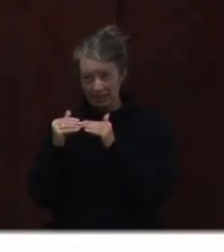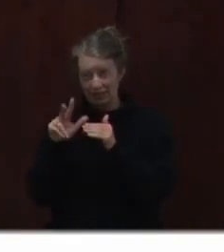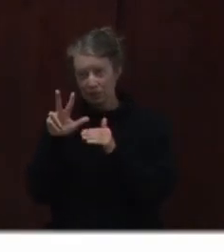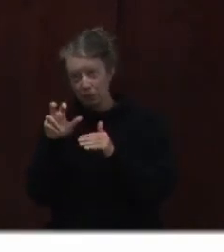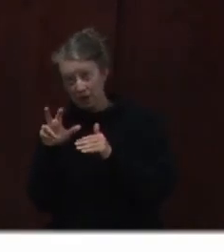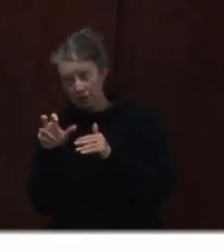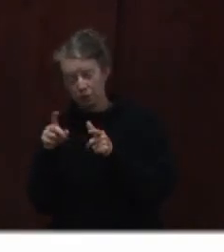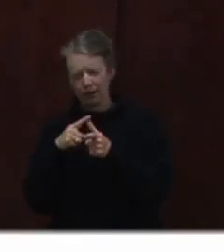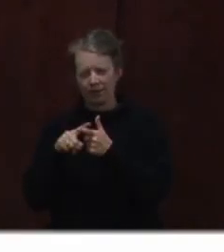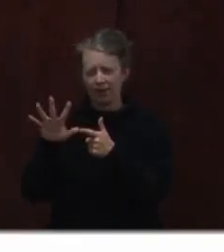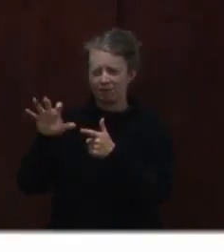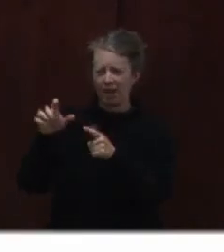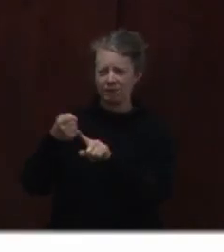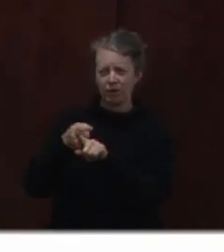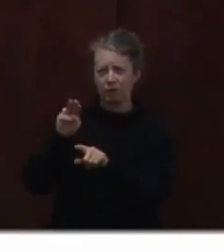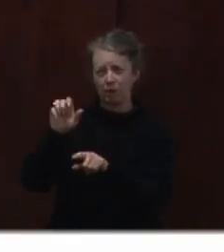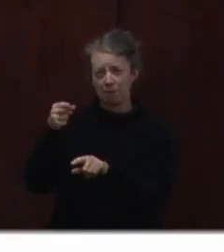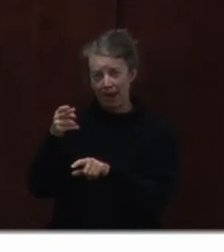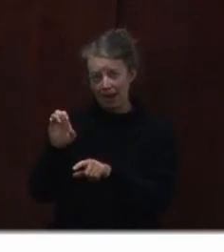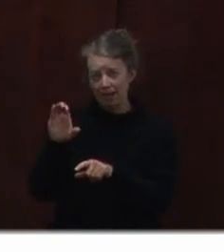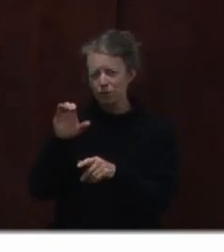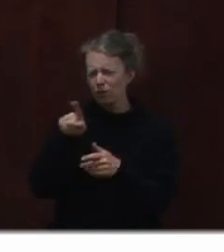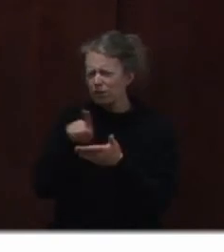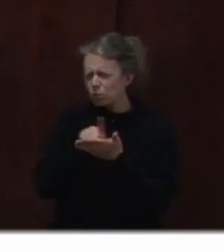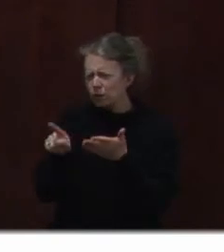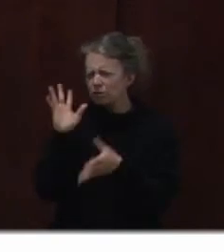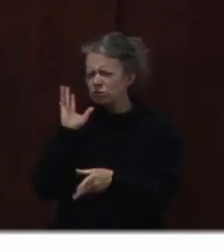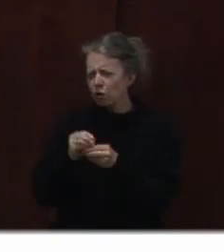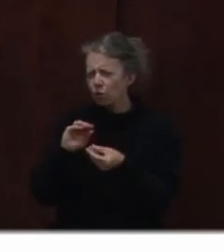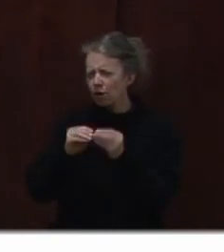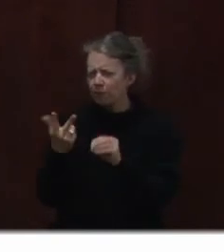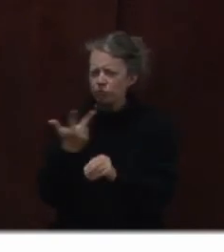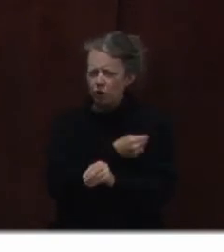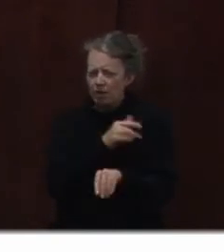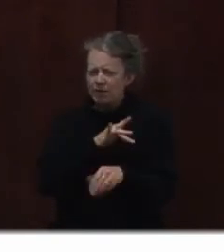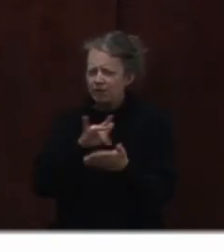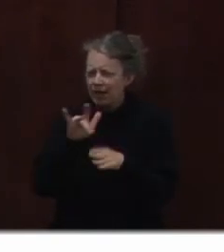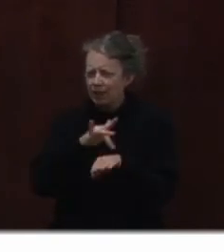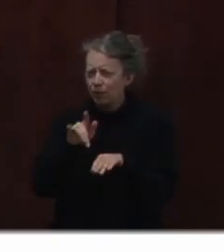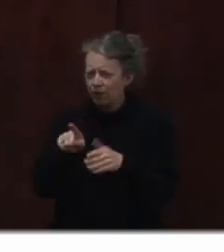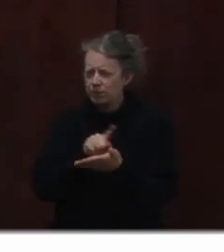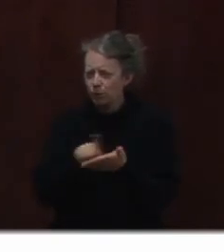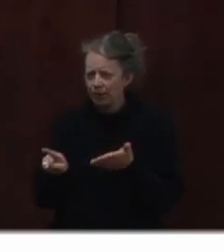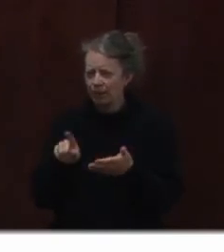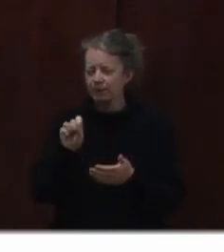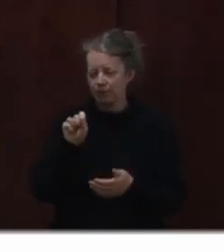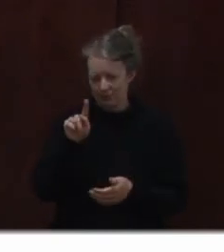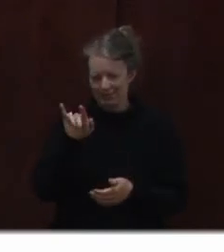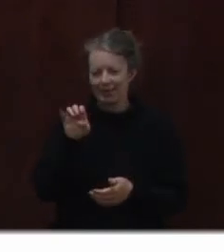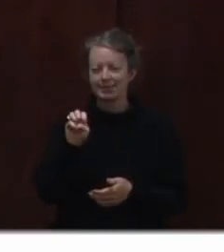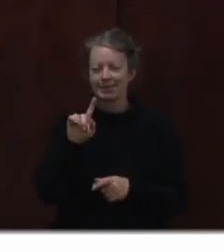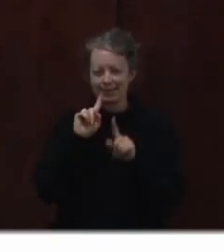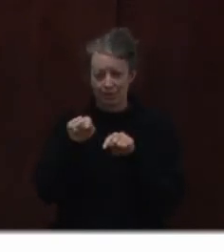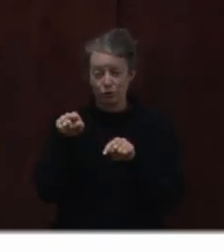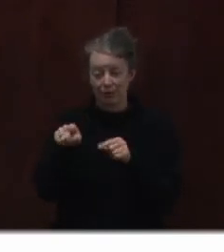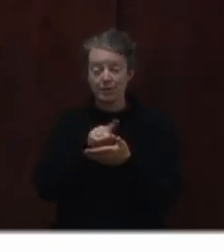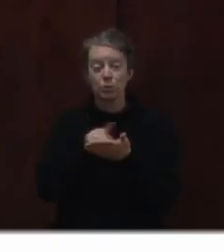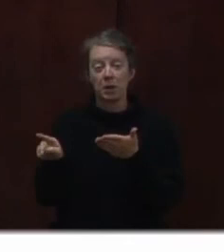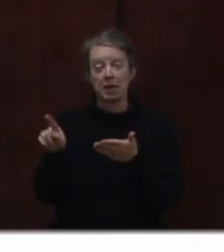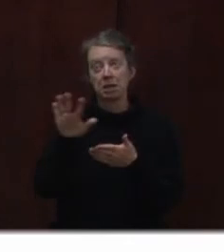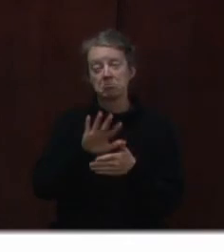What's the total number Buncombe County is going to have for the coming week? So for this week, you'll have the 2640,